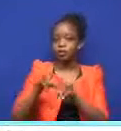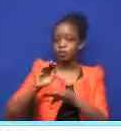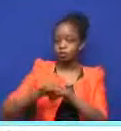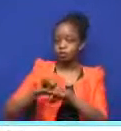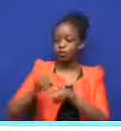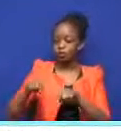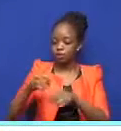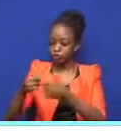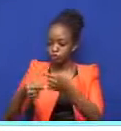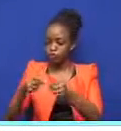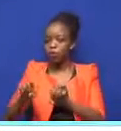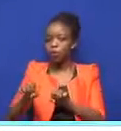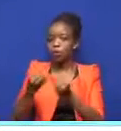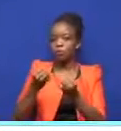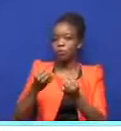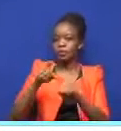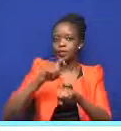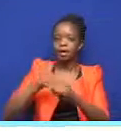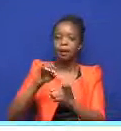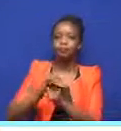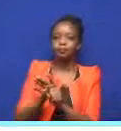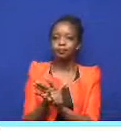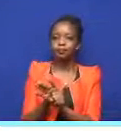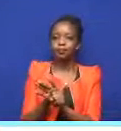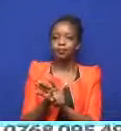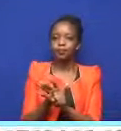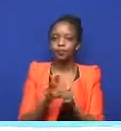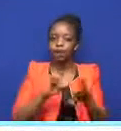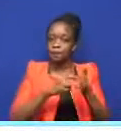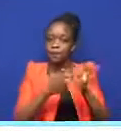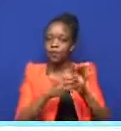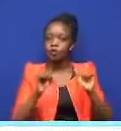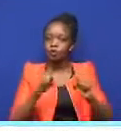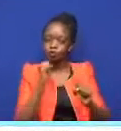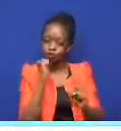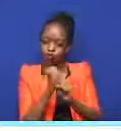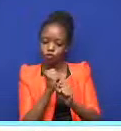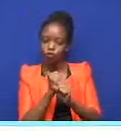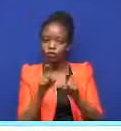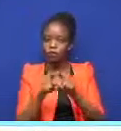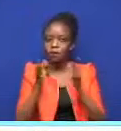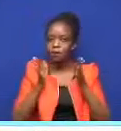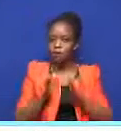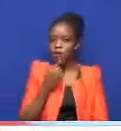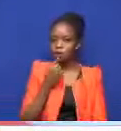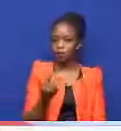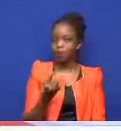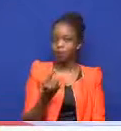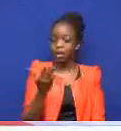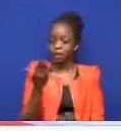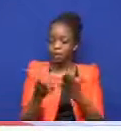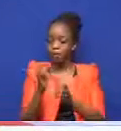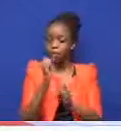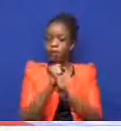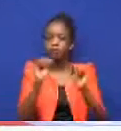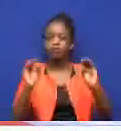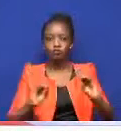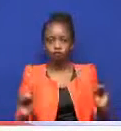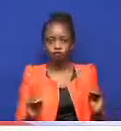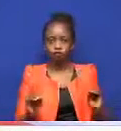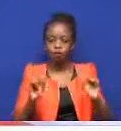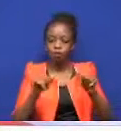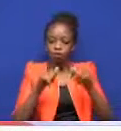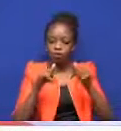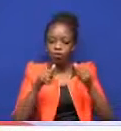is happening in the middle of a pandemic, meaning you have to do what you have to do, like I said, because maybe you are jobless. Are you going to stay